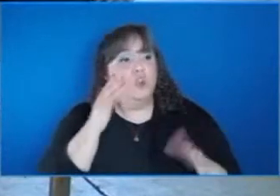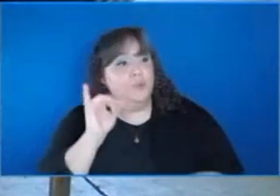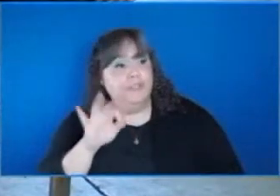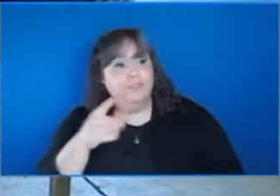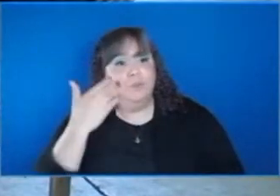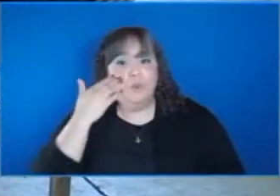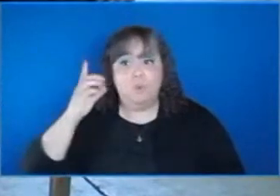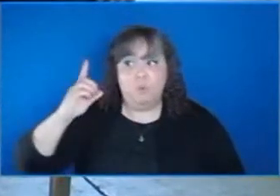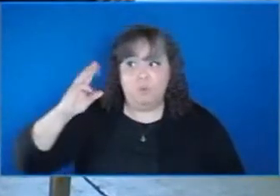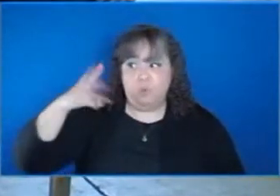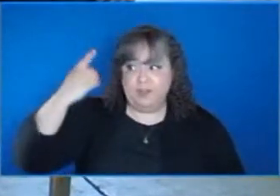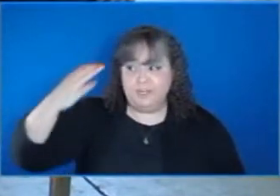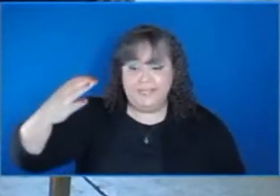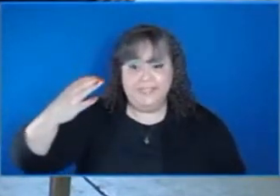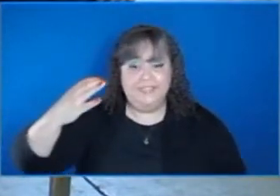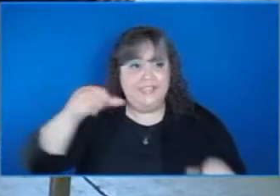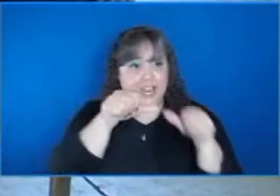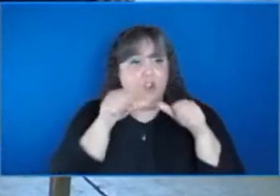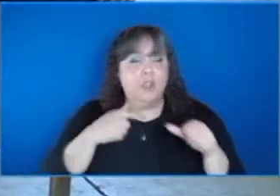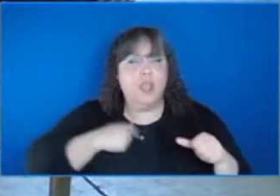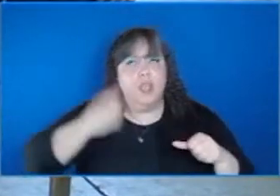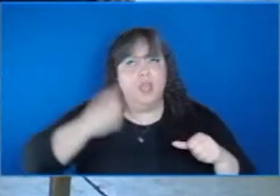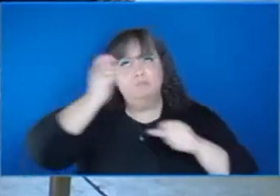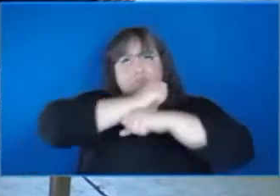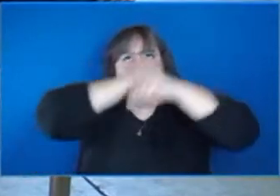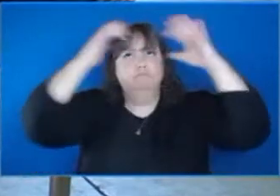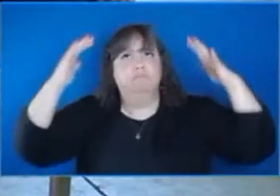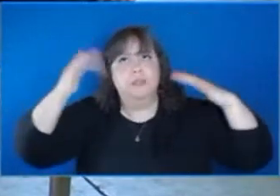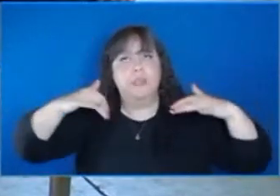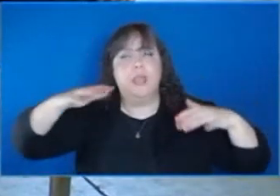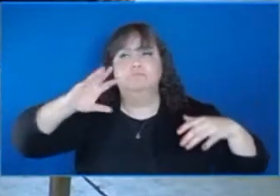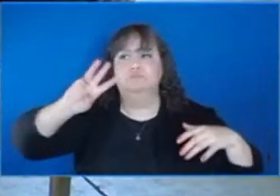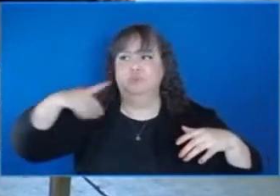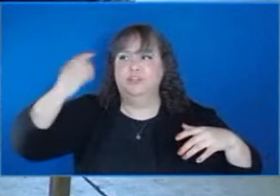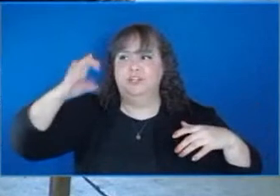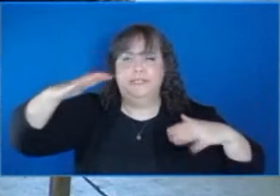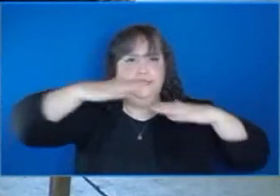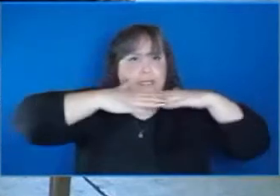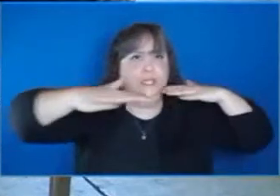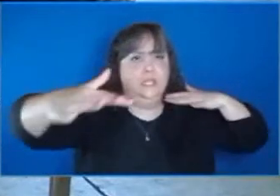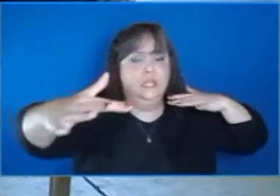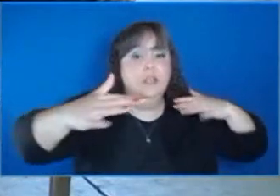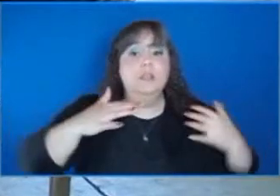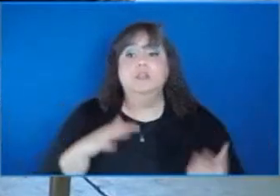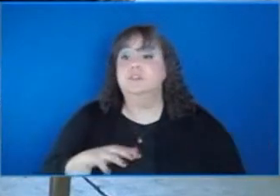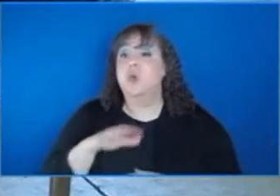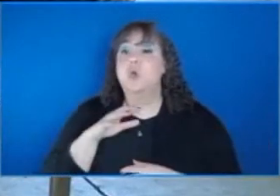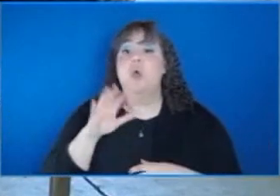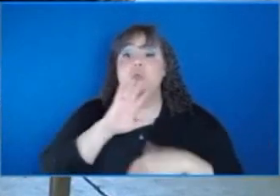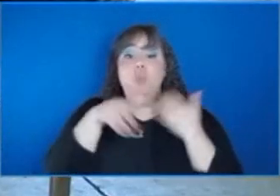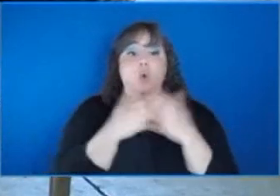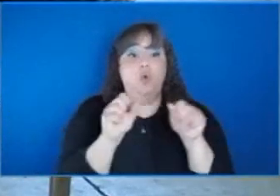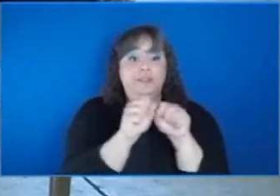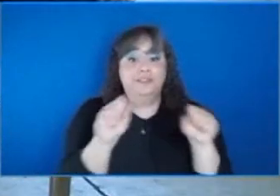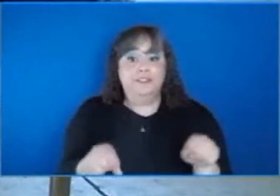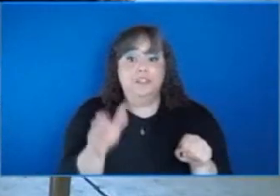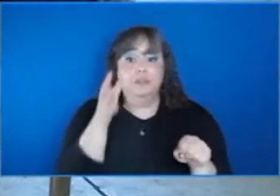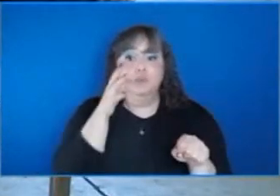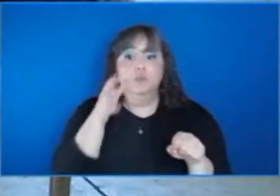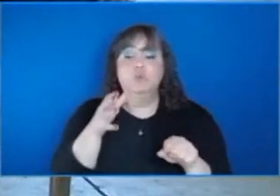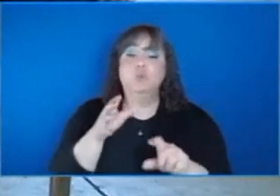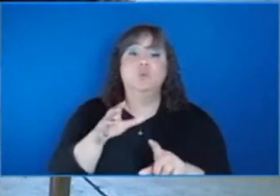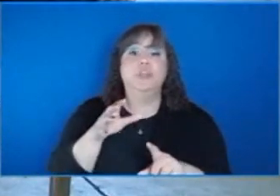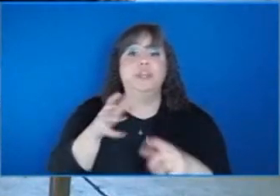is the analog that I have in my mind. Okay. The whole system, Didymos and Dimorphos, would fit between the U.S. Capitol building and